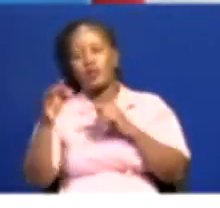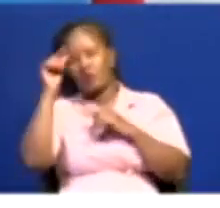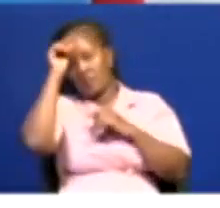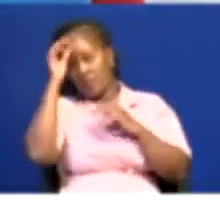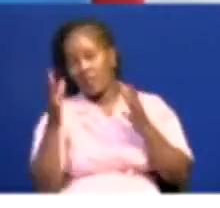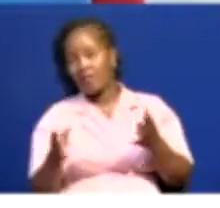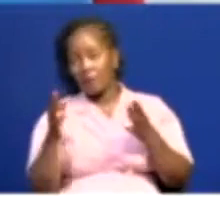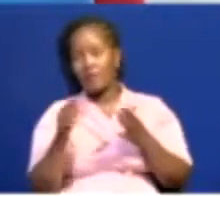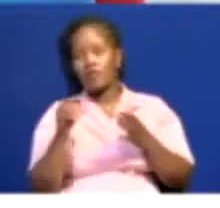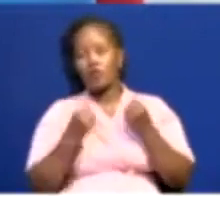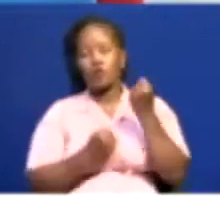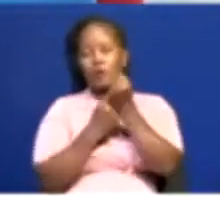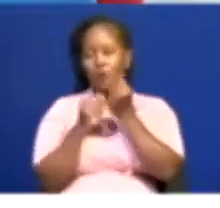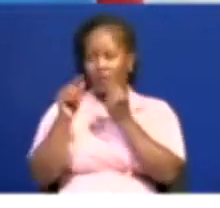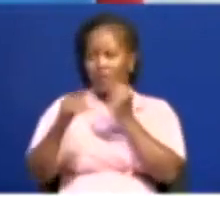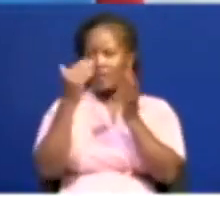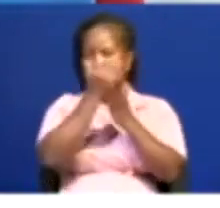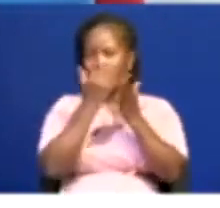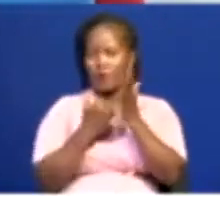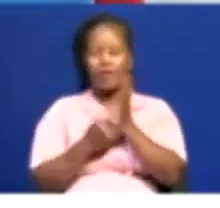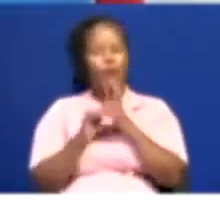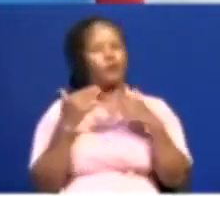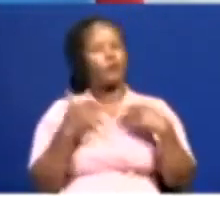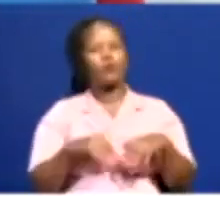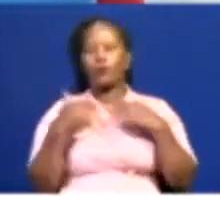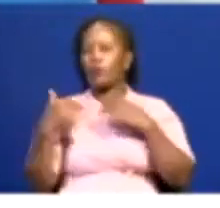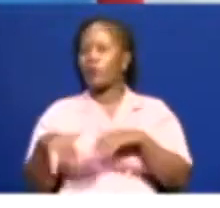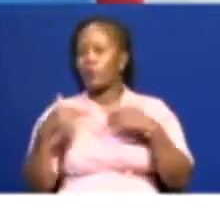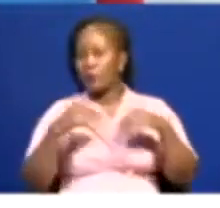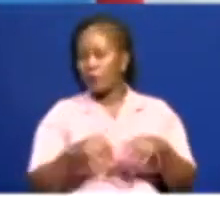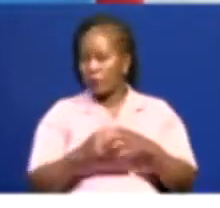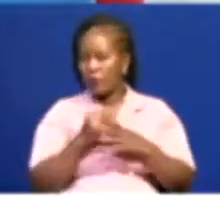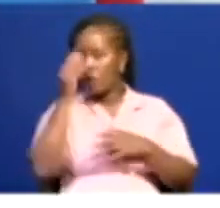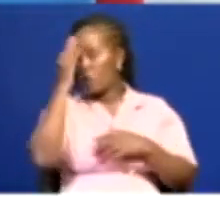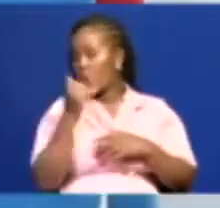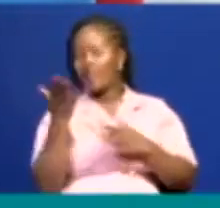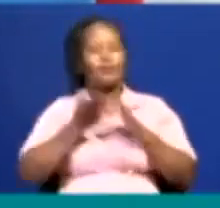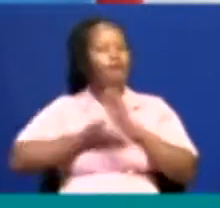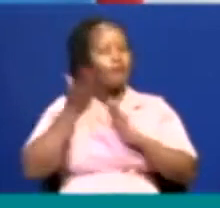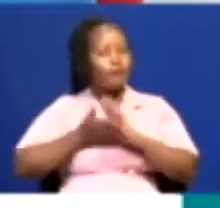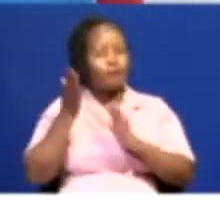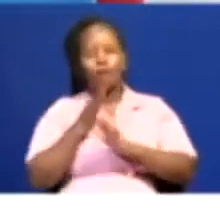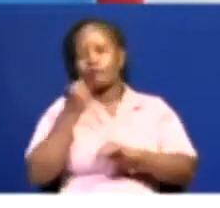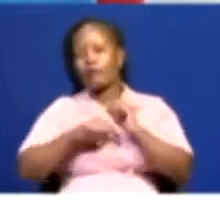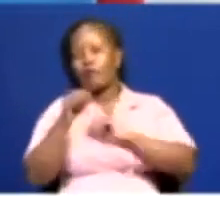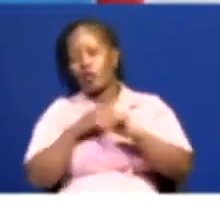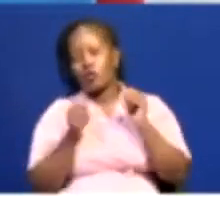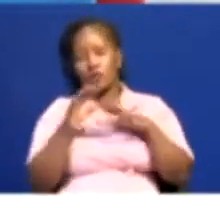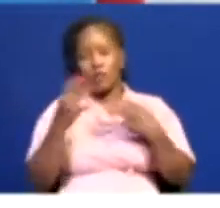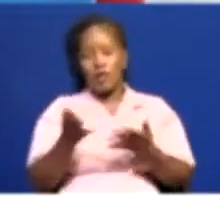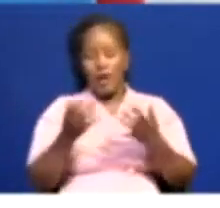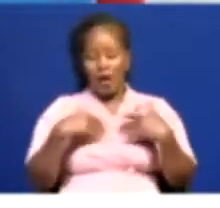is quite admirable. This is demonstrated by the keenness, the speed at which they have implemented some